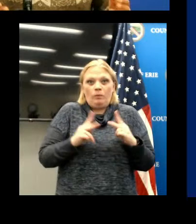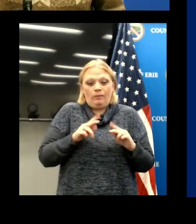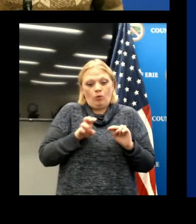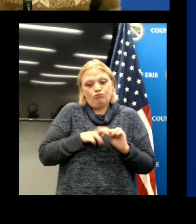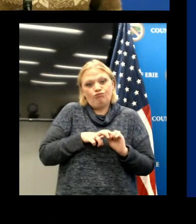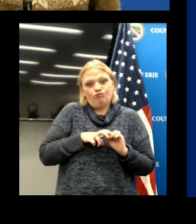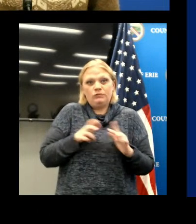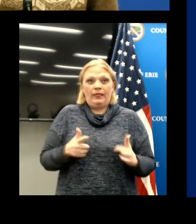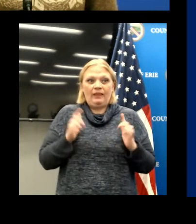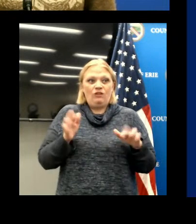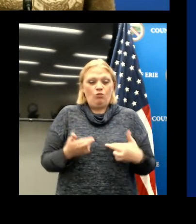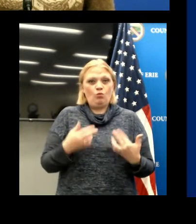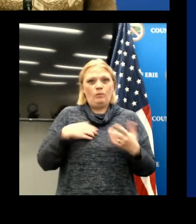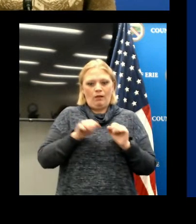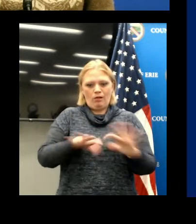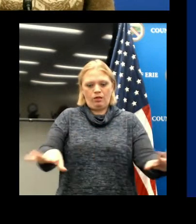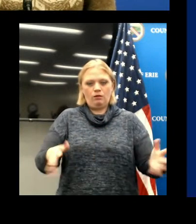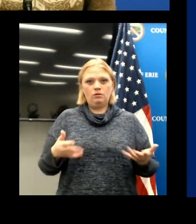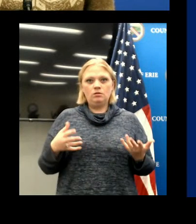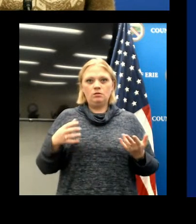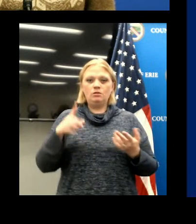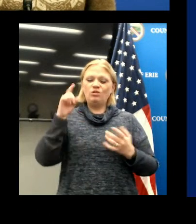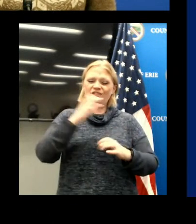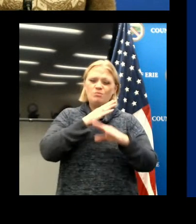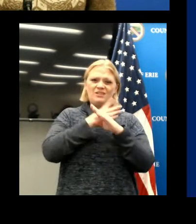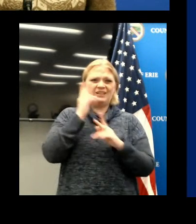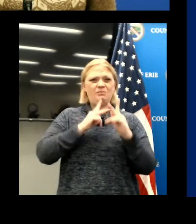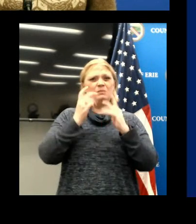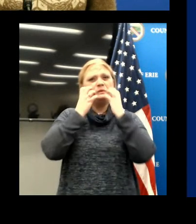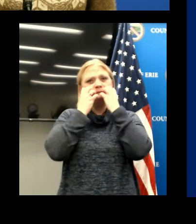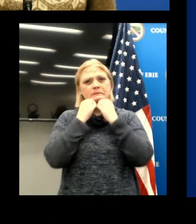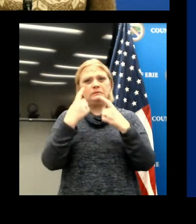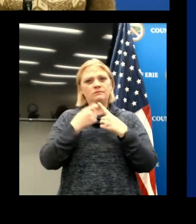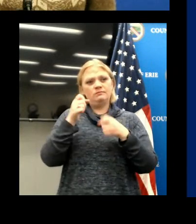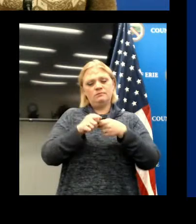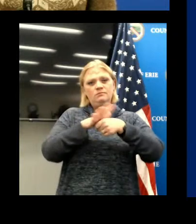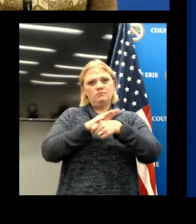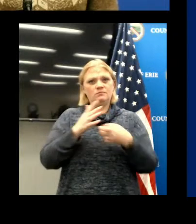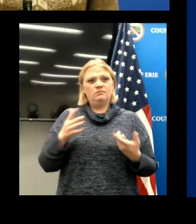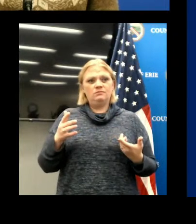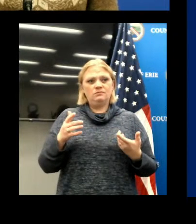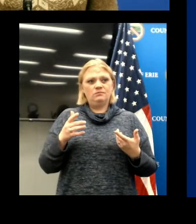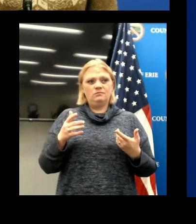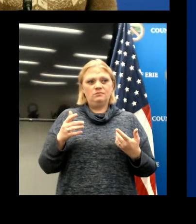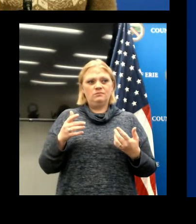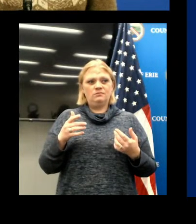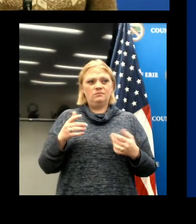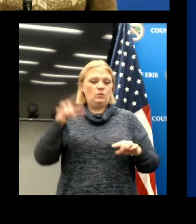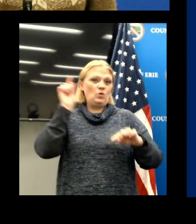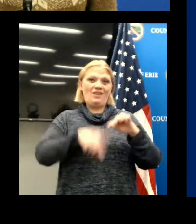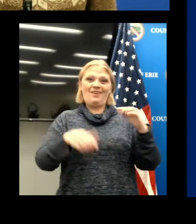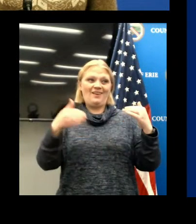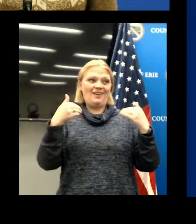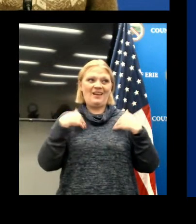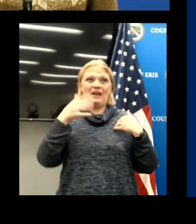seeing outbreaks of that. So we really have to protect the people that we love from COVID-19, and so we can't have our grandparents and our